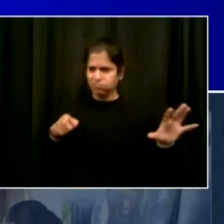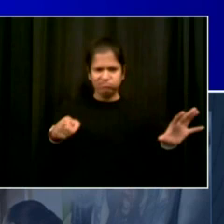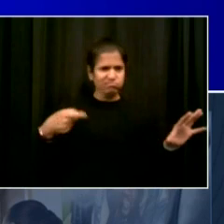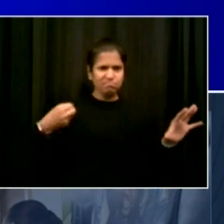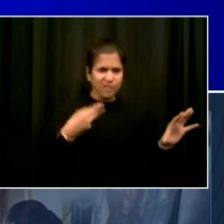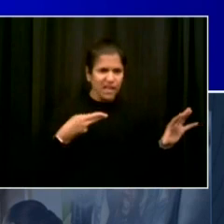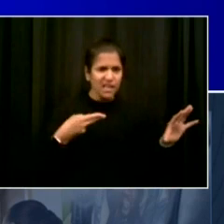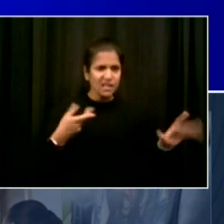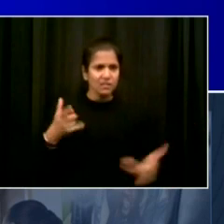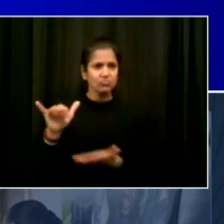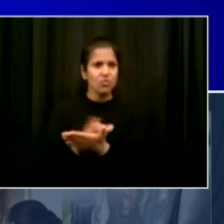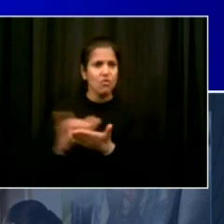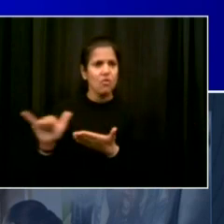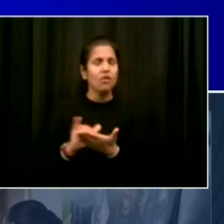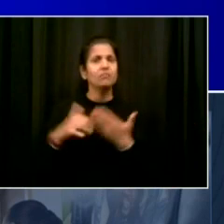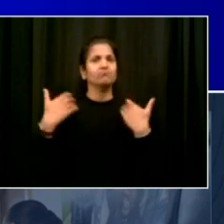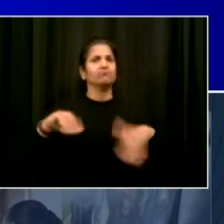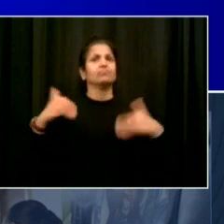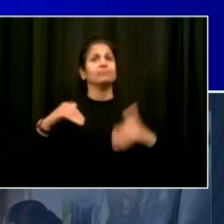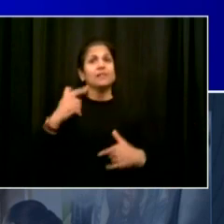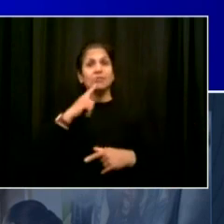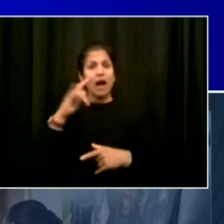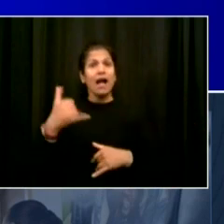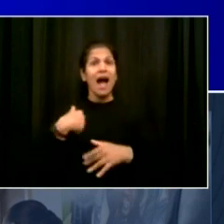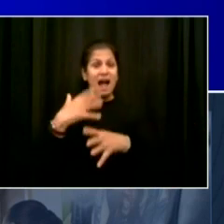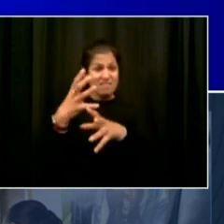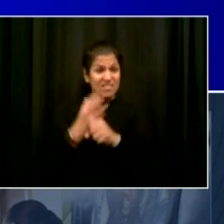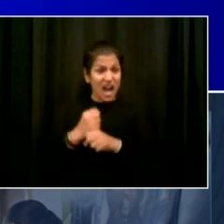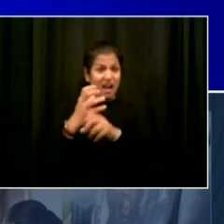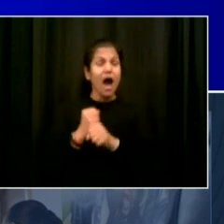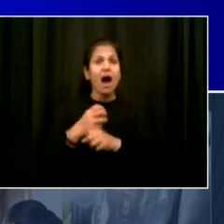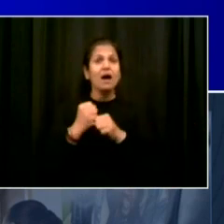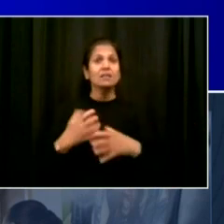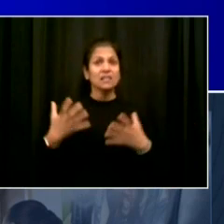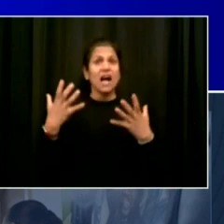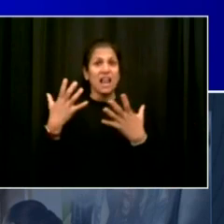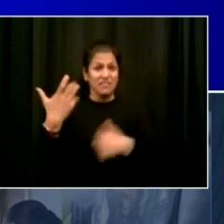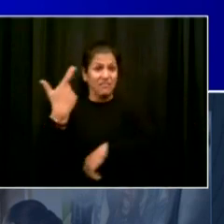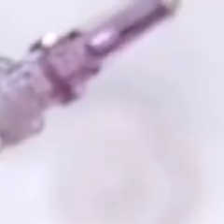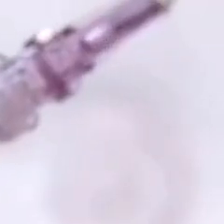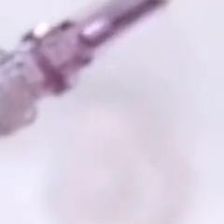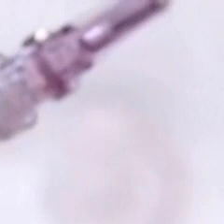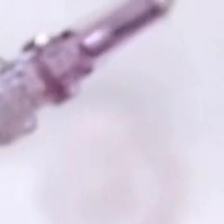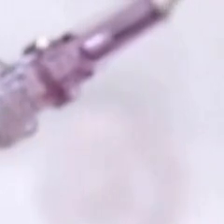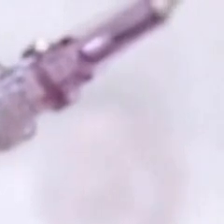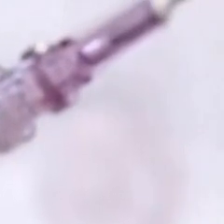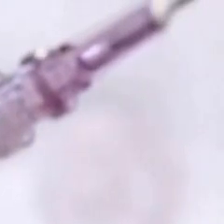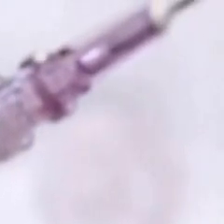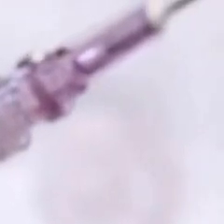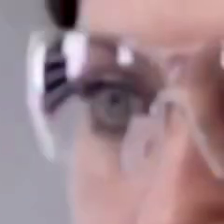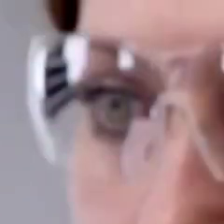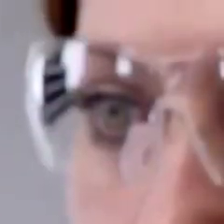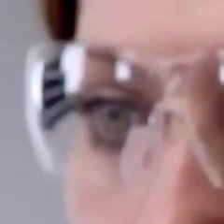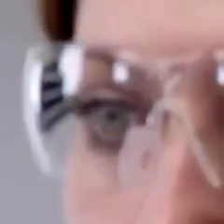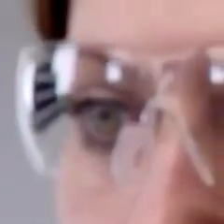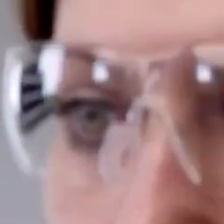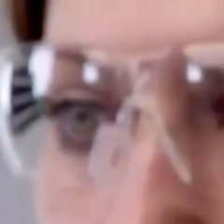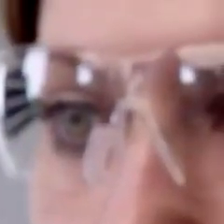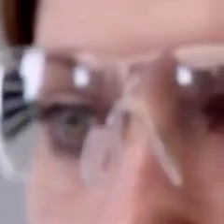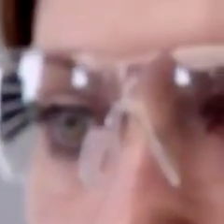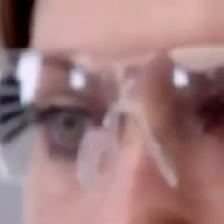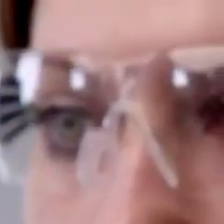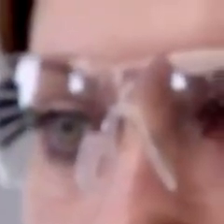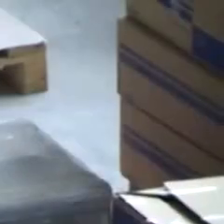yesterday, 42.2% have been administered. Nationwide, it's under 20% have been administered. And 149,000 doses